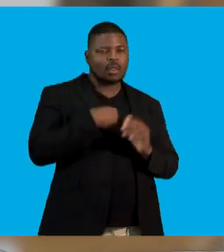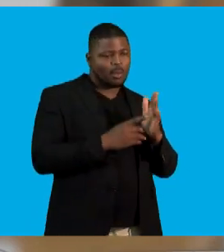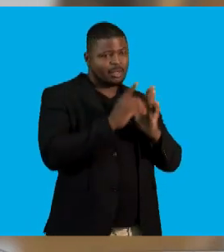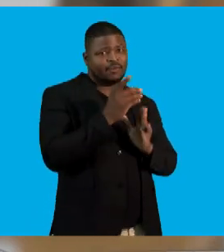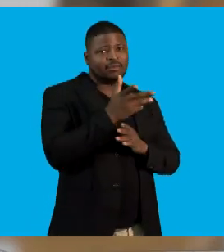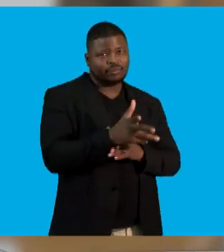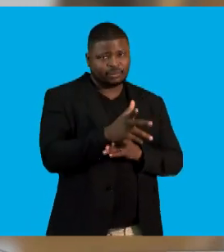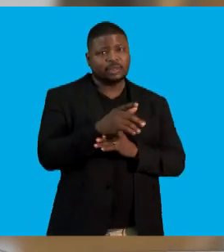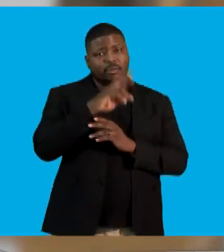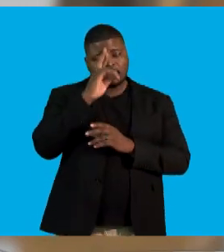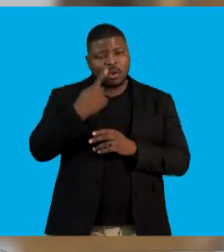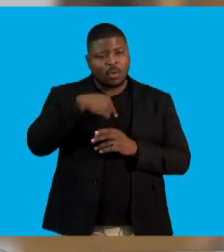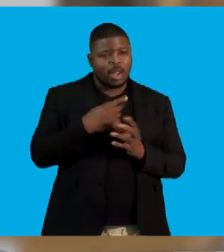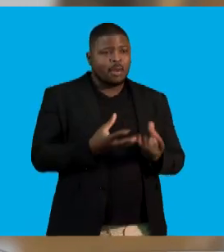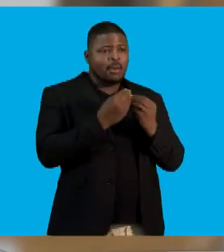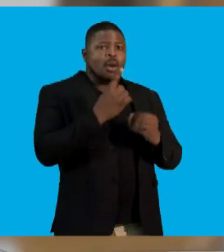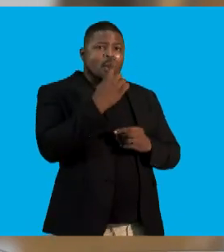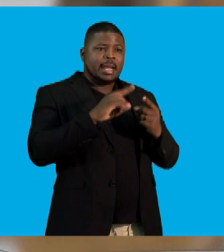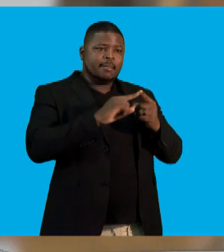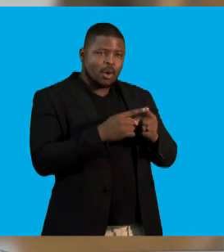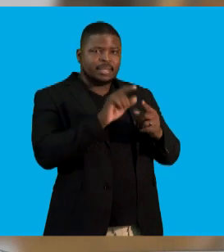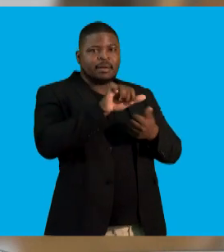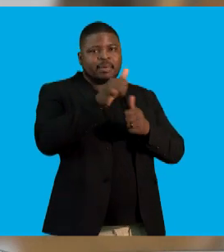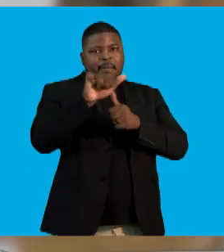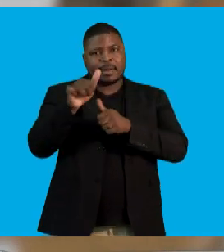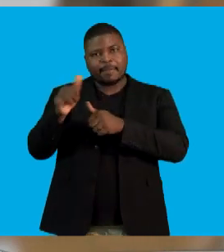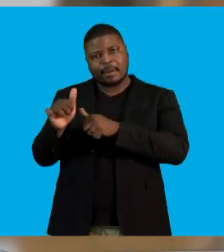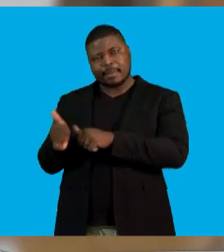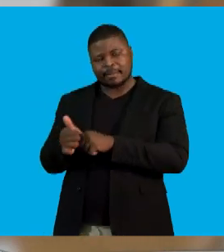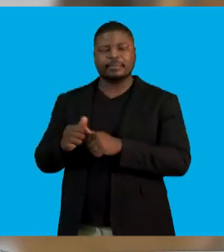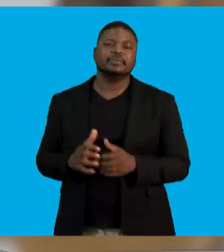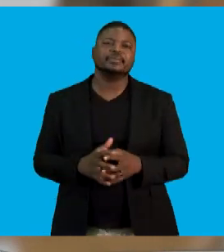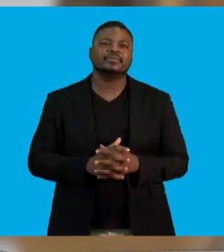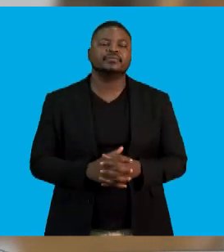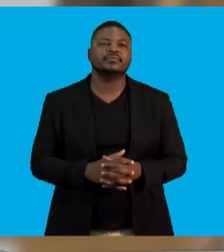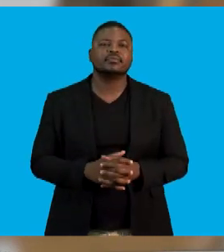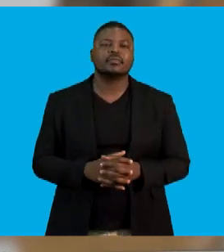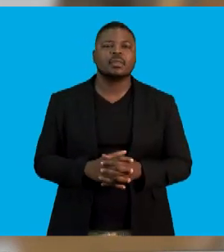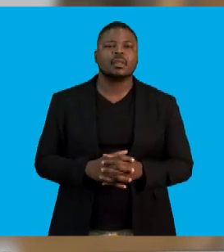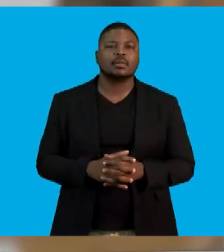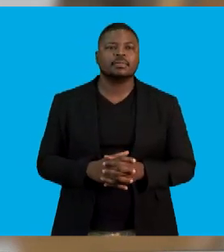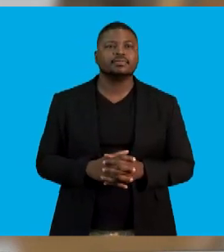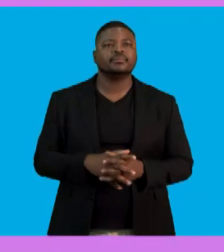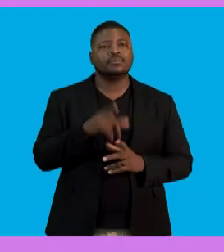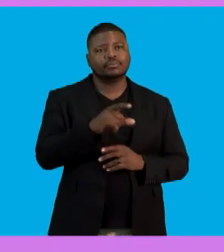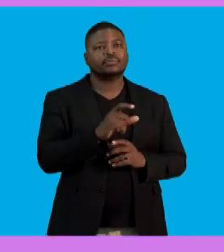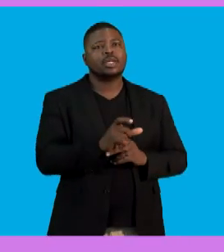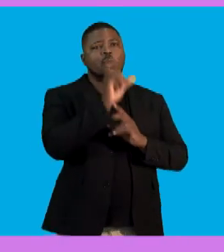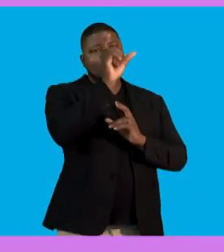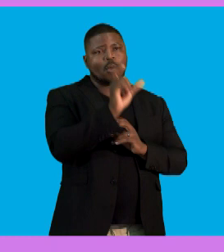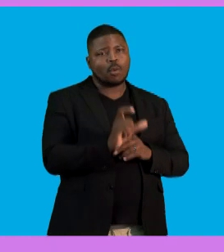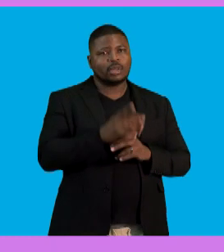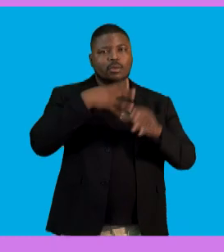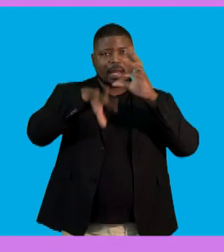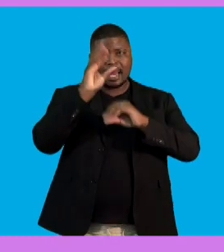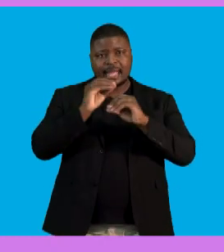at one point, and we're going to try and get around until we get back to the starting point. The concept map, there you go. These